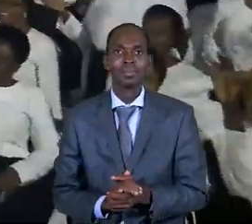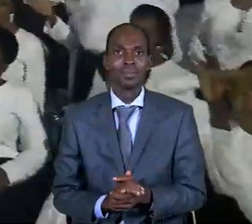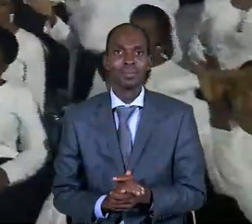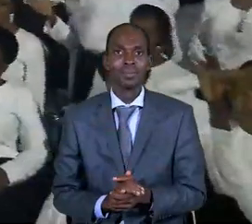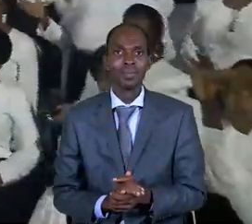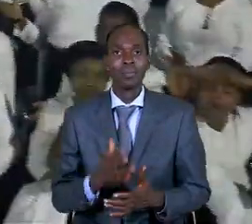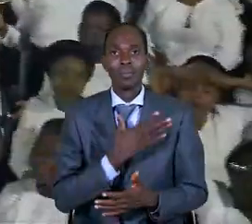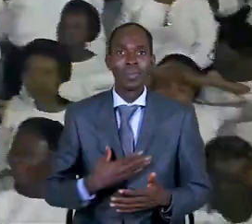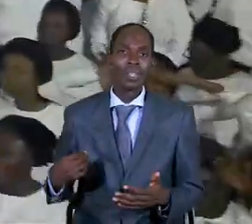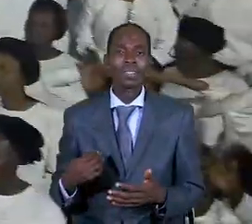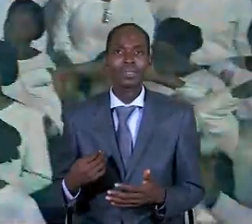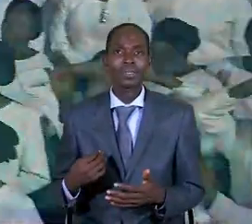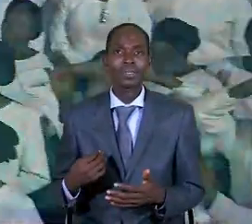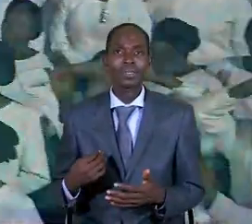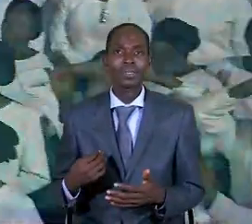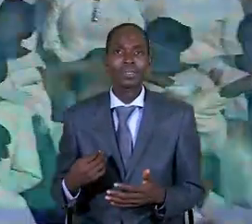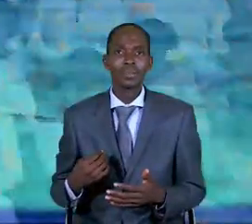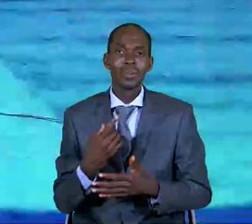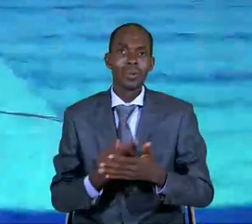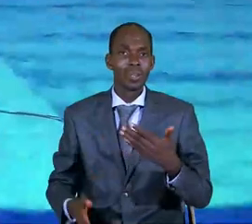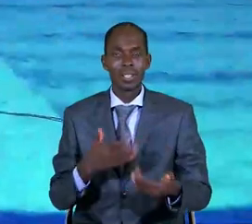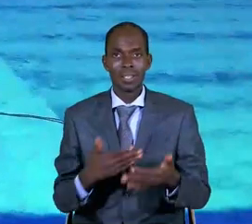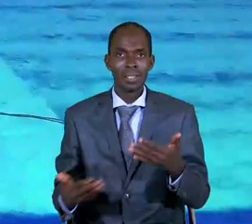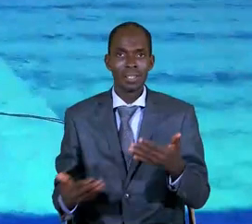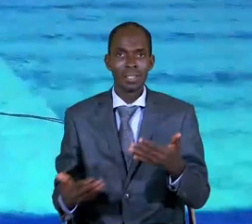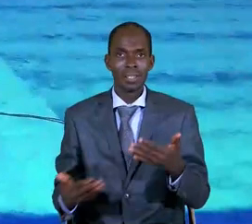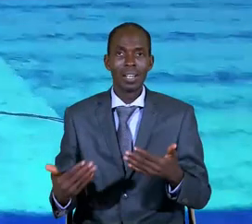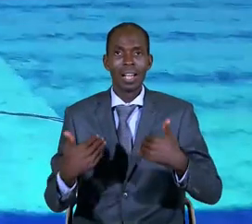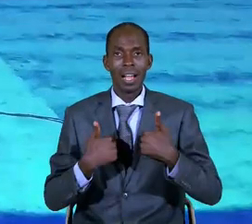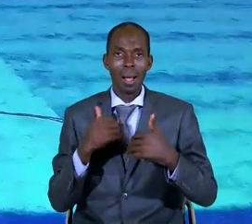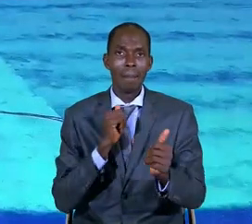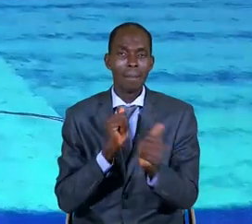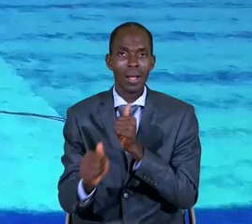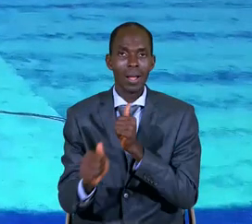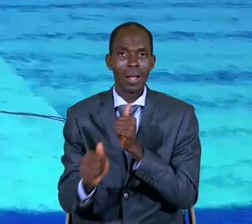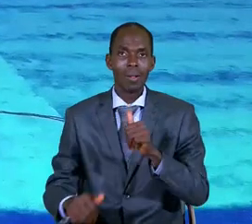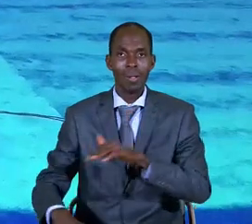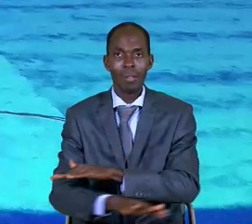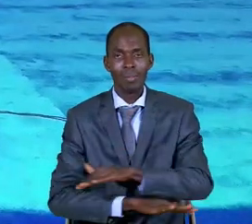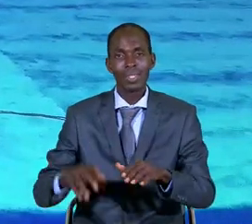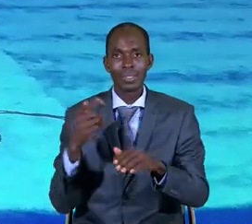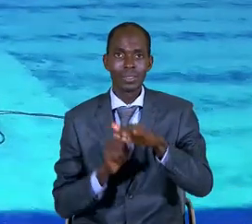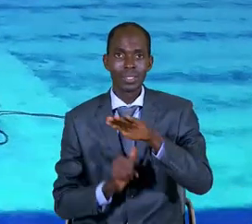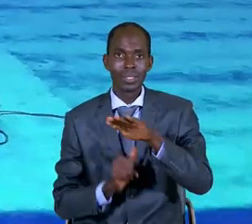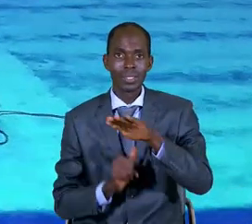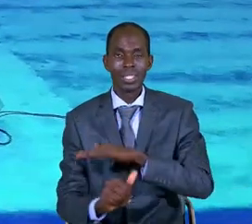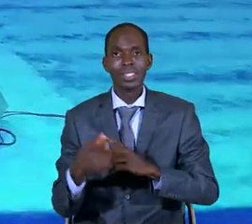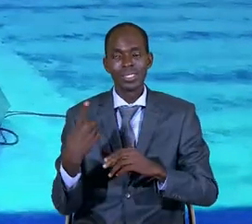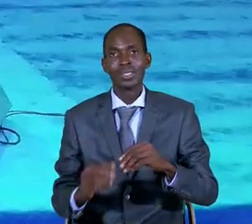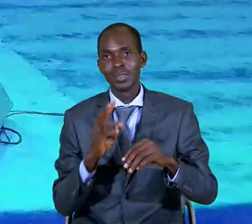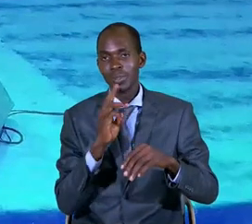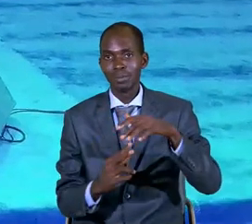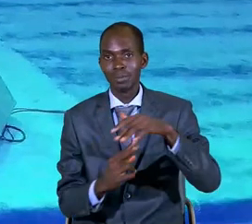And whatever water has passed under the bridge, all the bad things